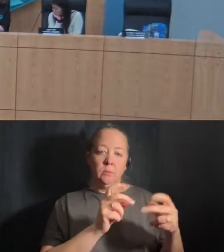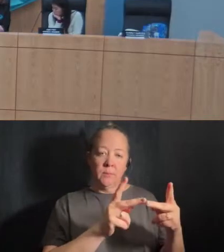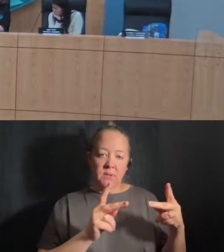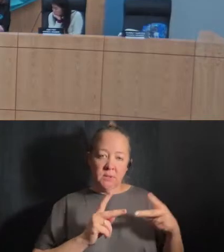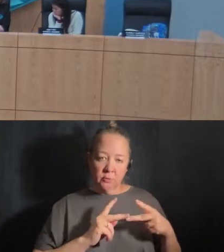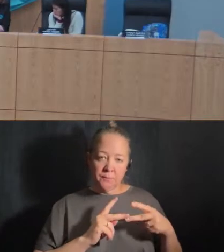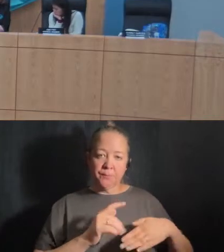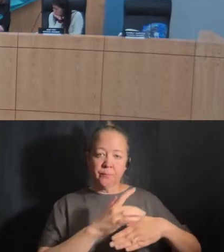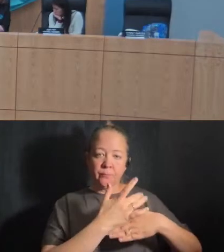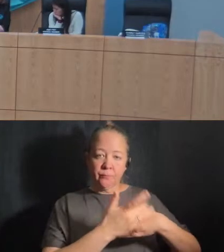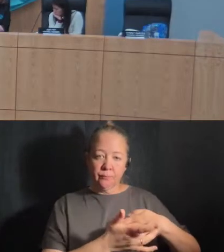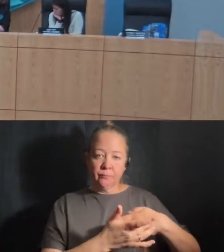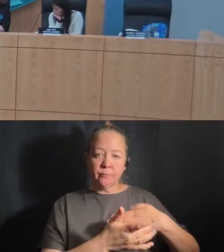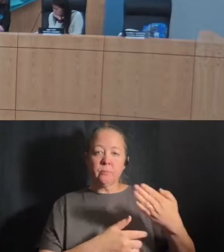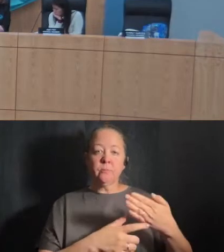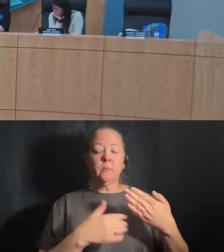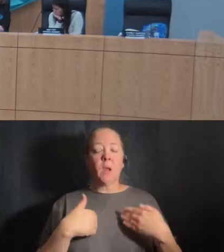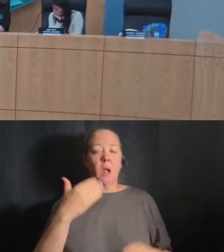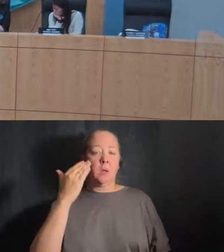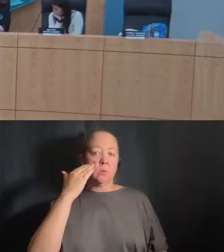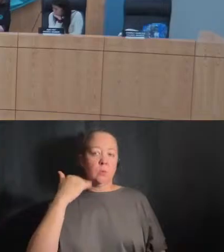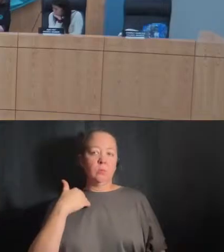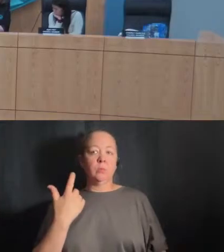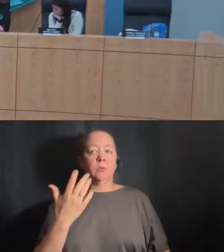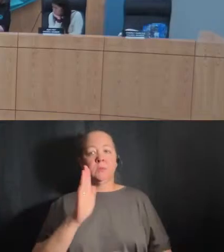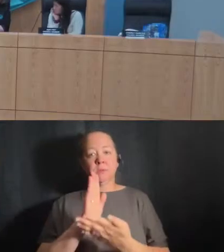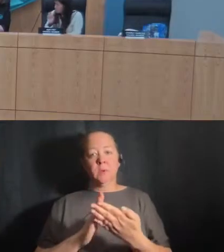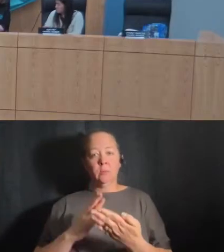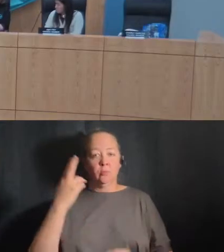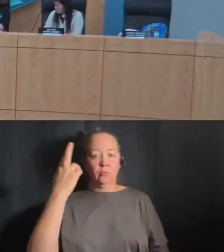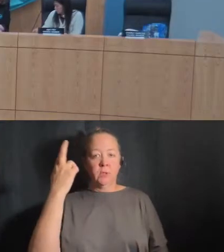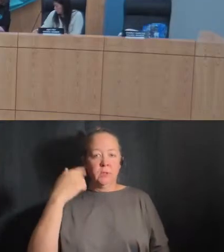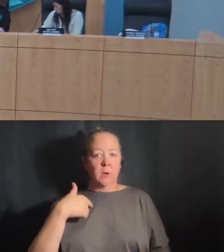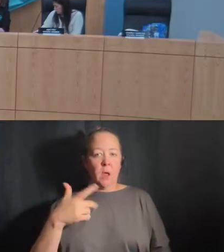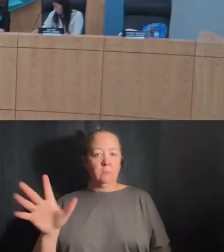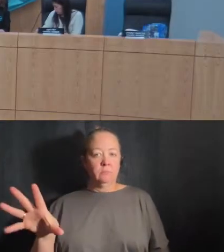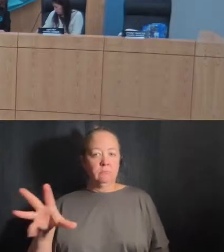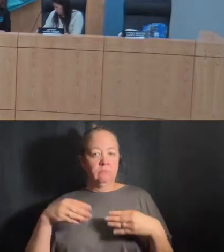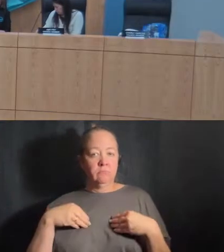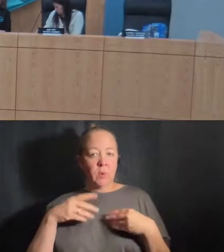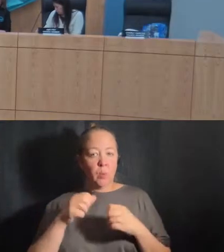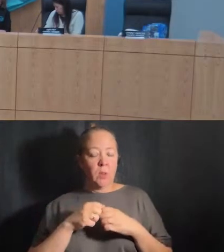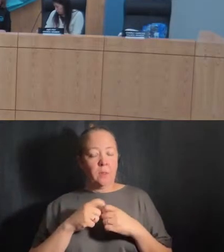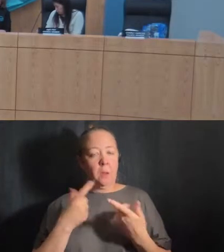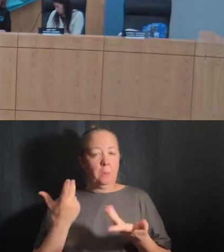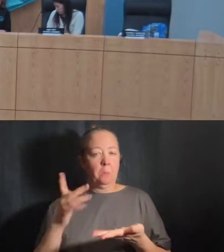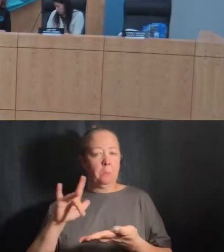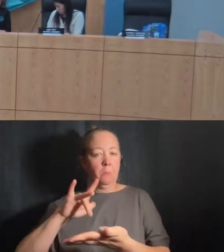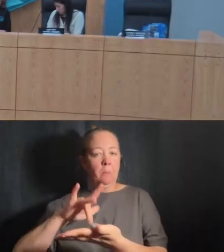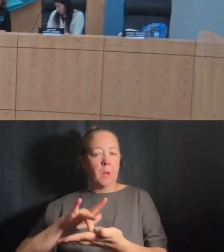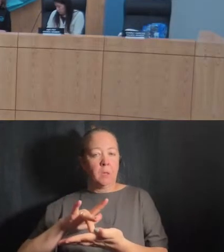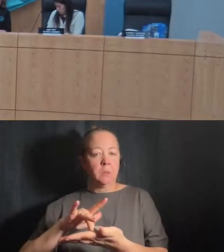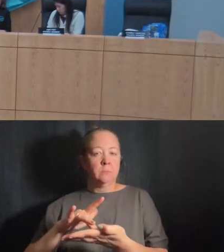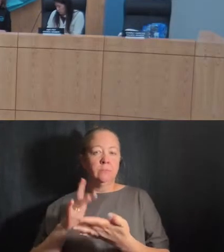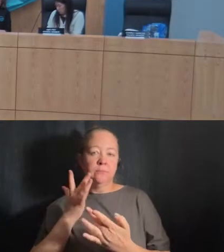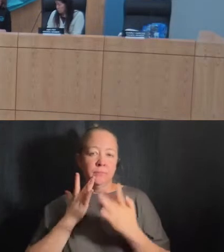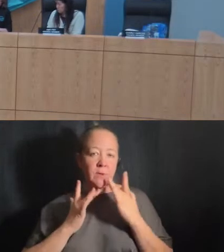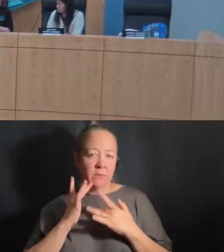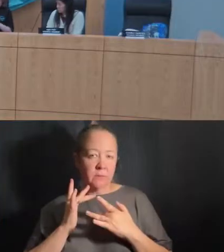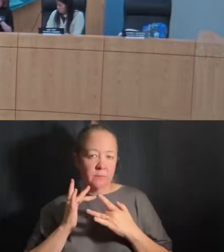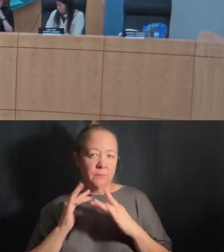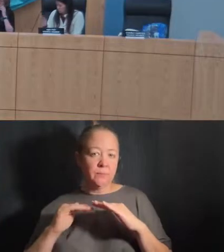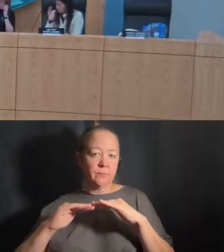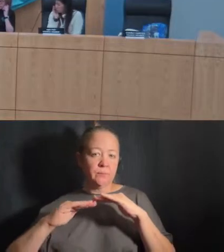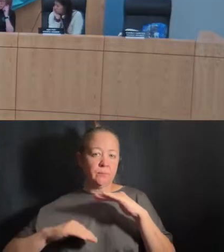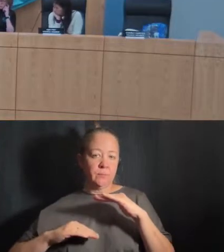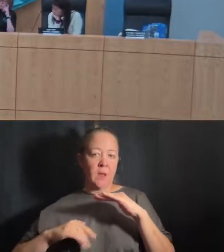I'm okay with a modest deficit is that I think we need to have that conversation honestly